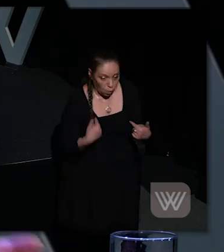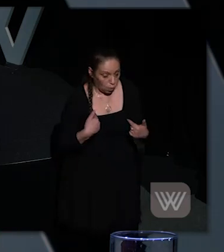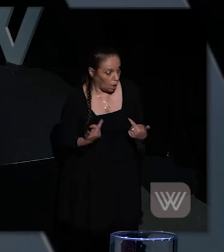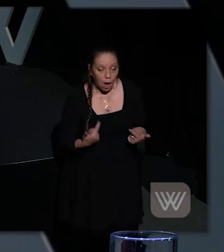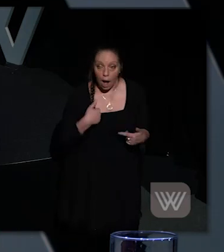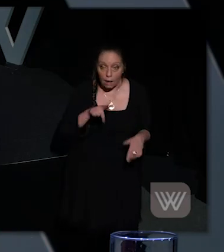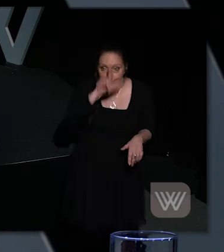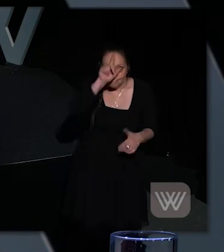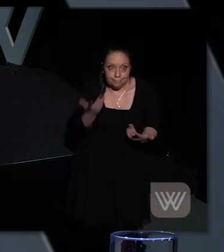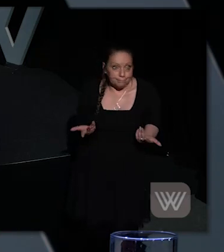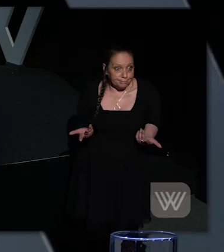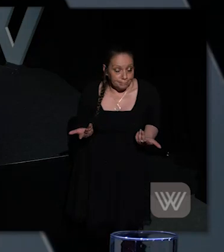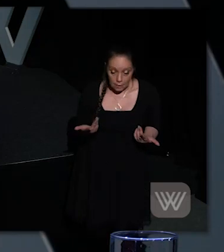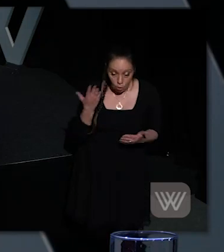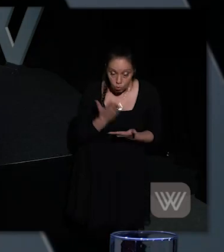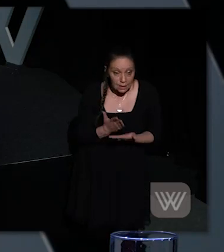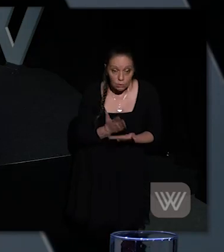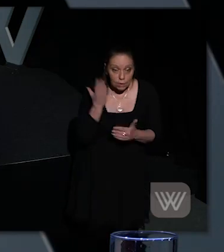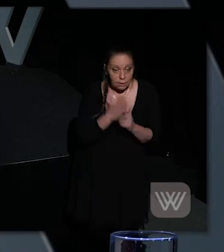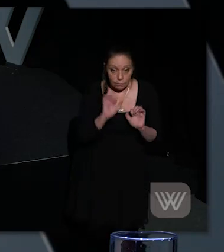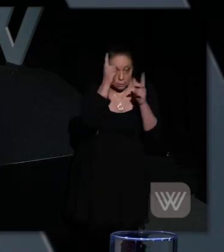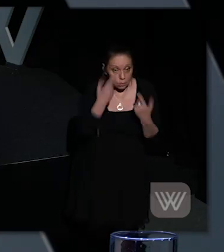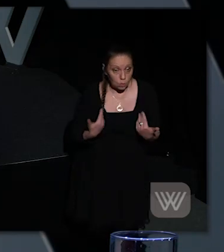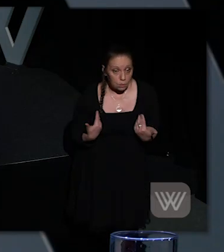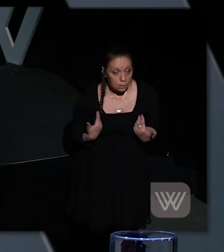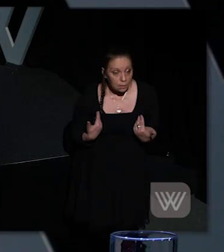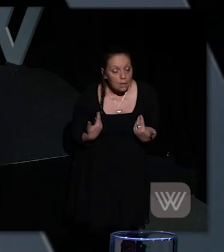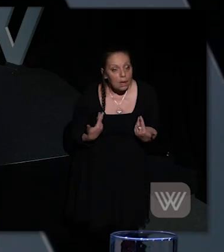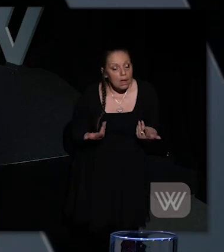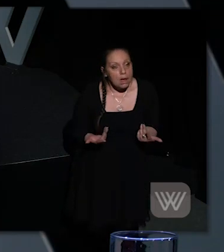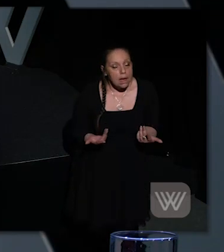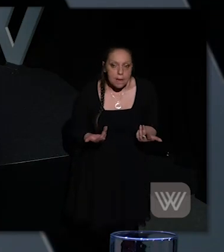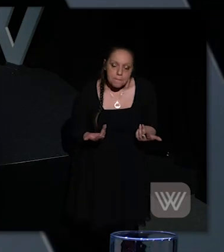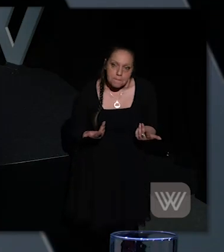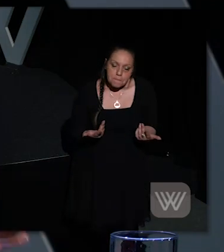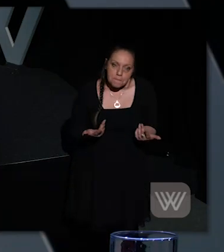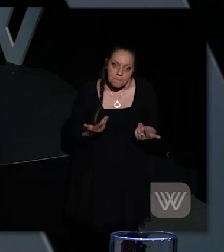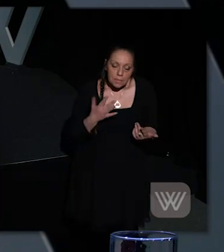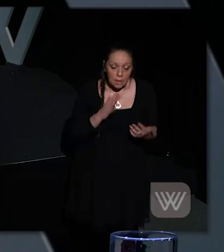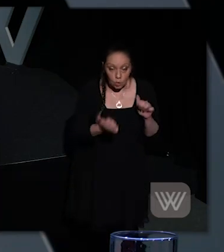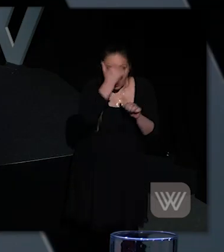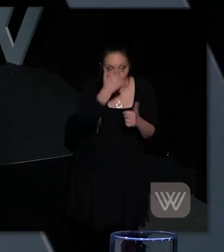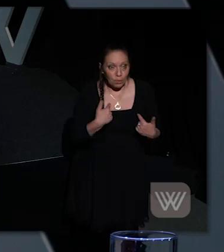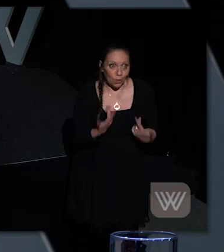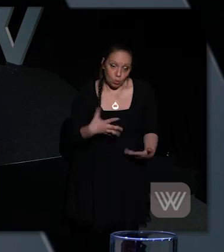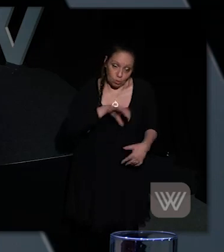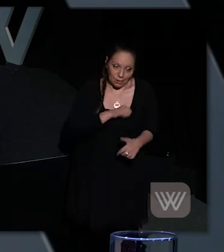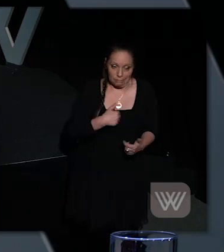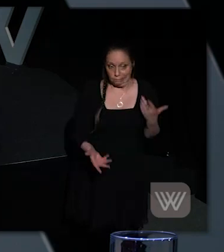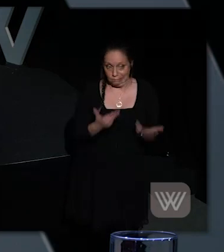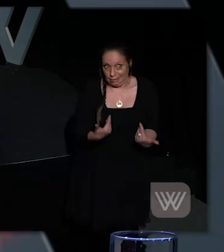really naive going into that. Mm. I did not understand that. So, you know, whether it's stupidity or bravery, I'm not